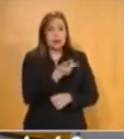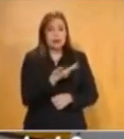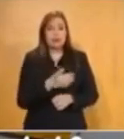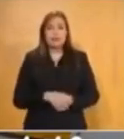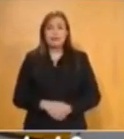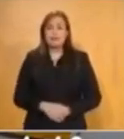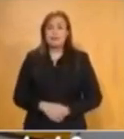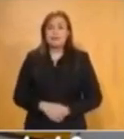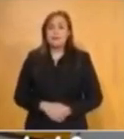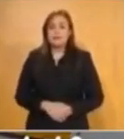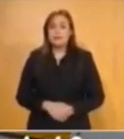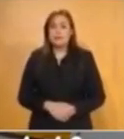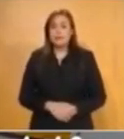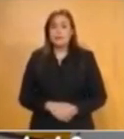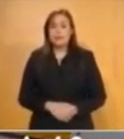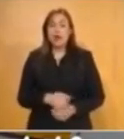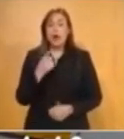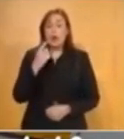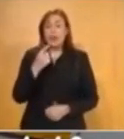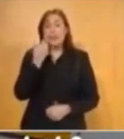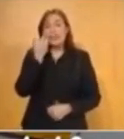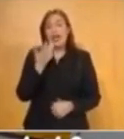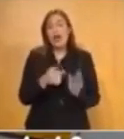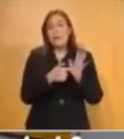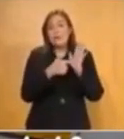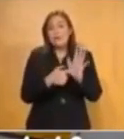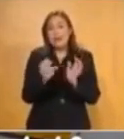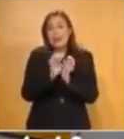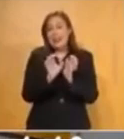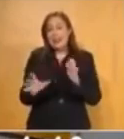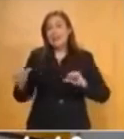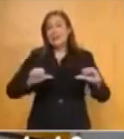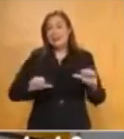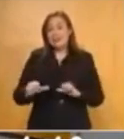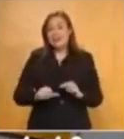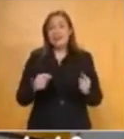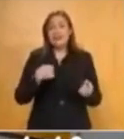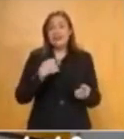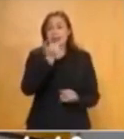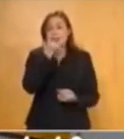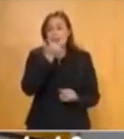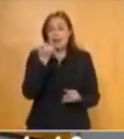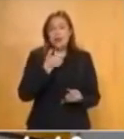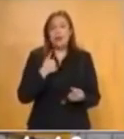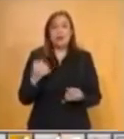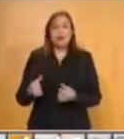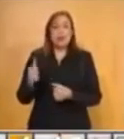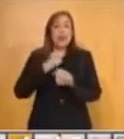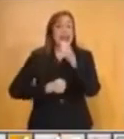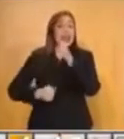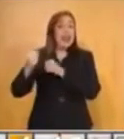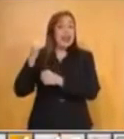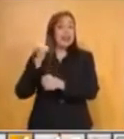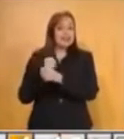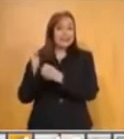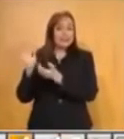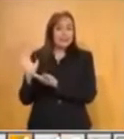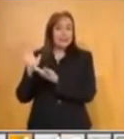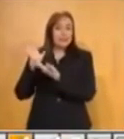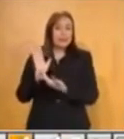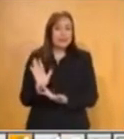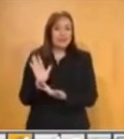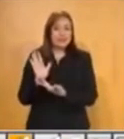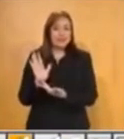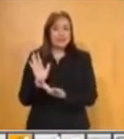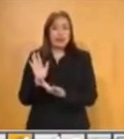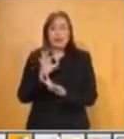example of one of my students of the last year. Tengo aquí un ejemplo de algunos de los trabajos de mis alumnos del año pasado. You can see